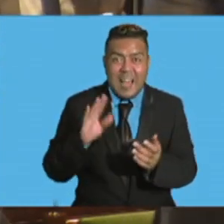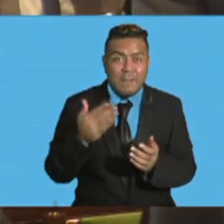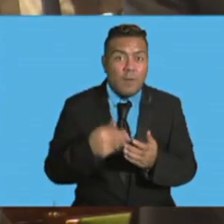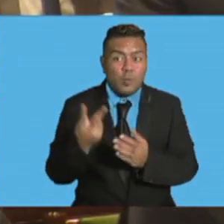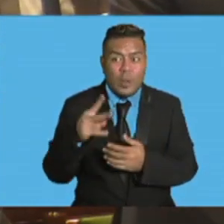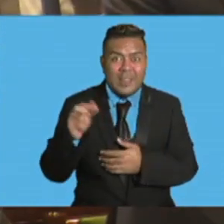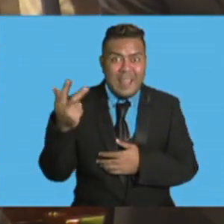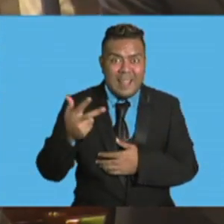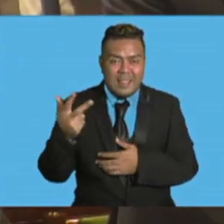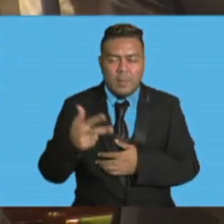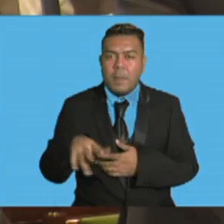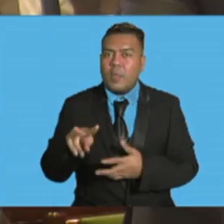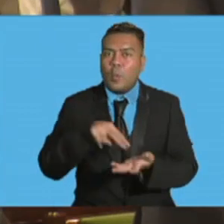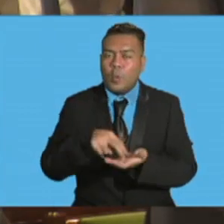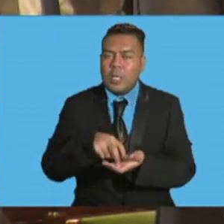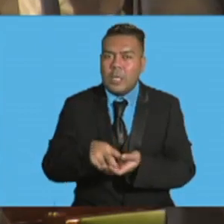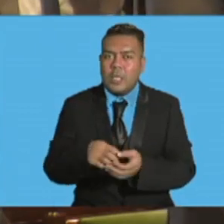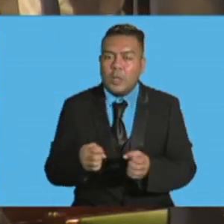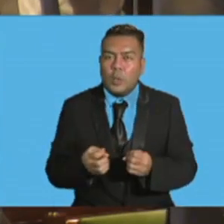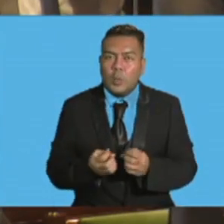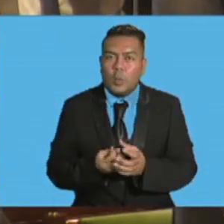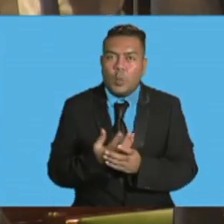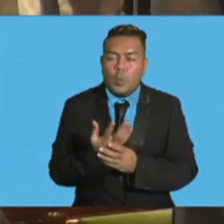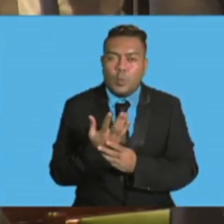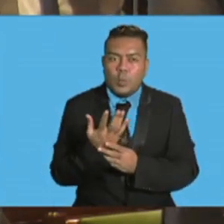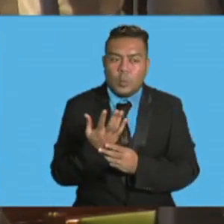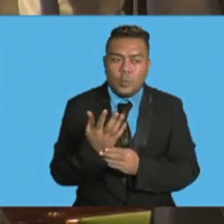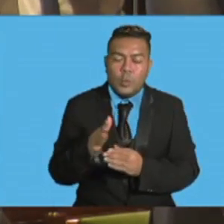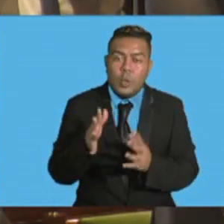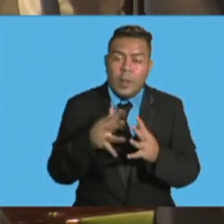largely due to the weakening growth in the major advanced economies,